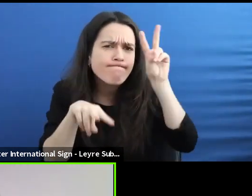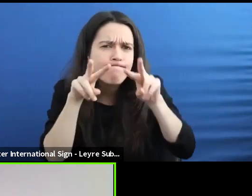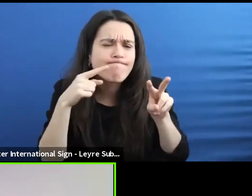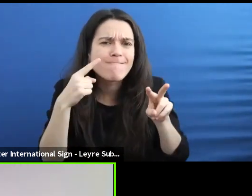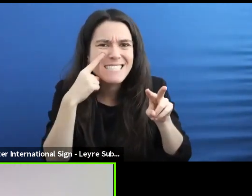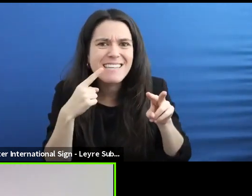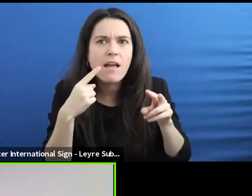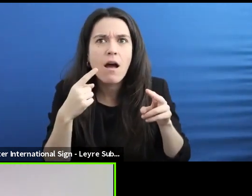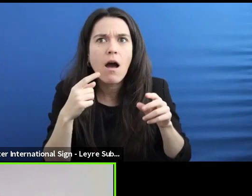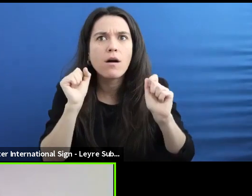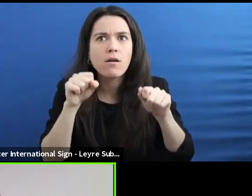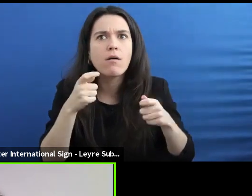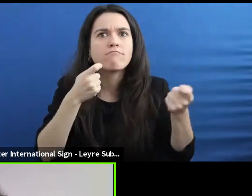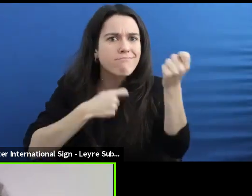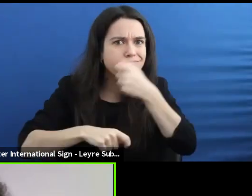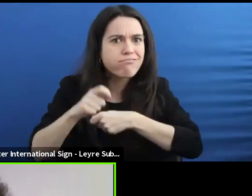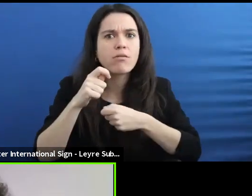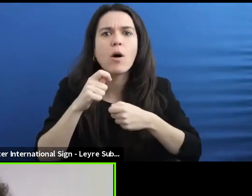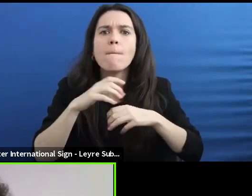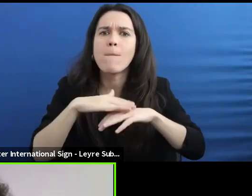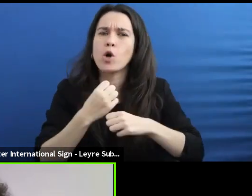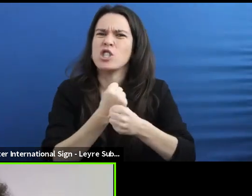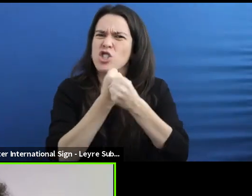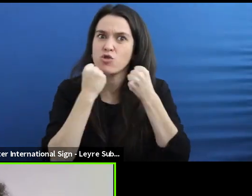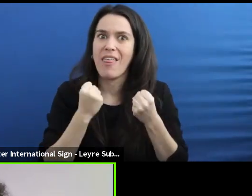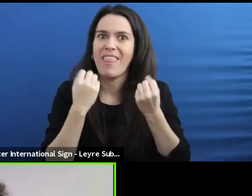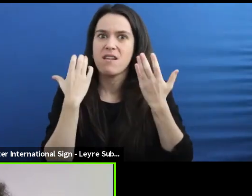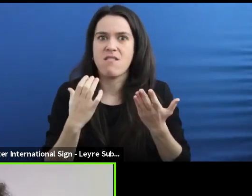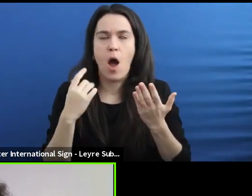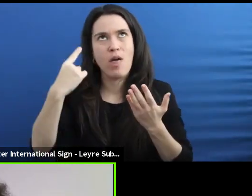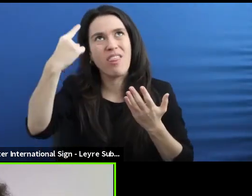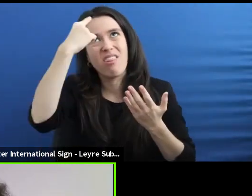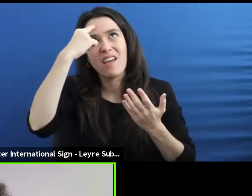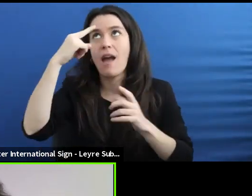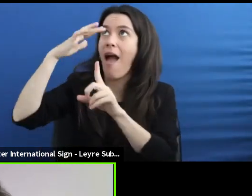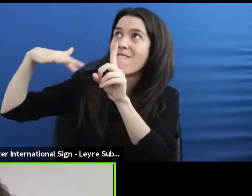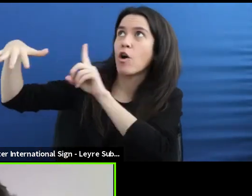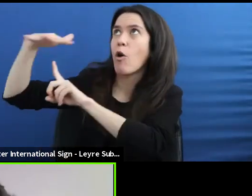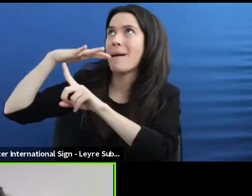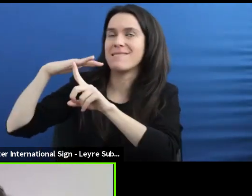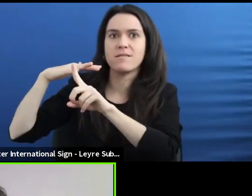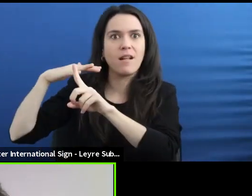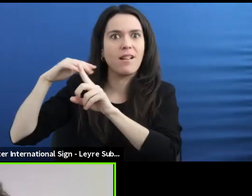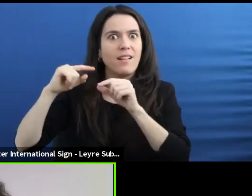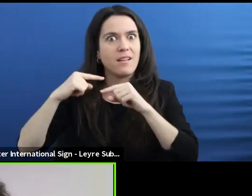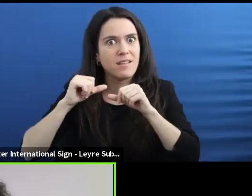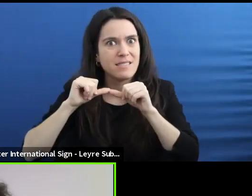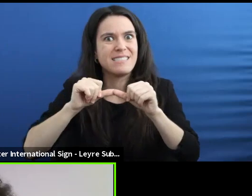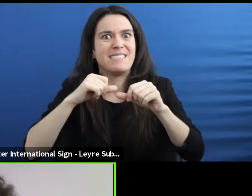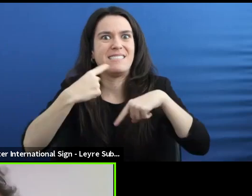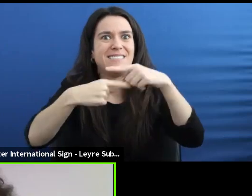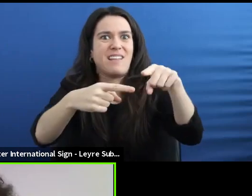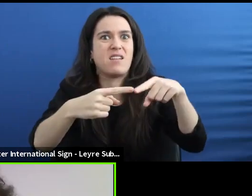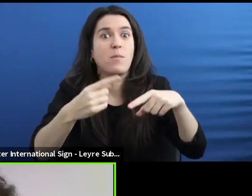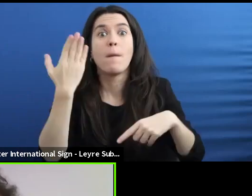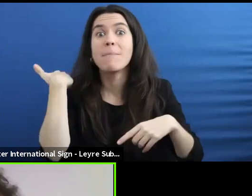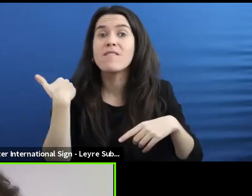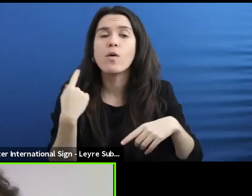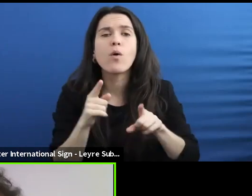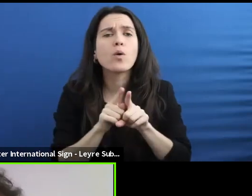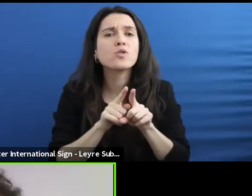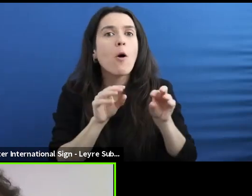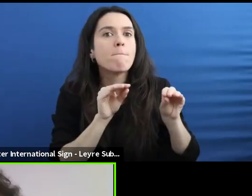there has to be a strand now for environmental sustainability of practice. And since we mentioned mobility, this is, I think, a very